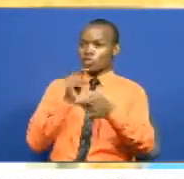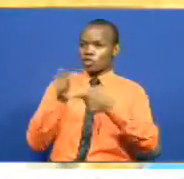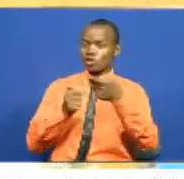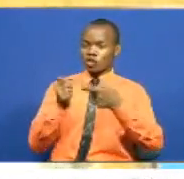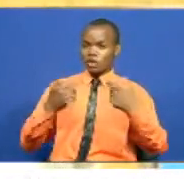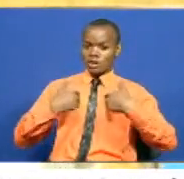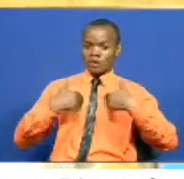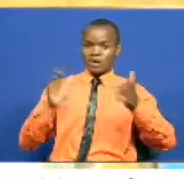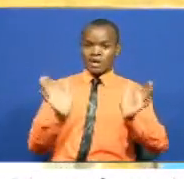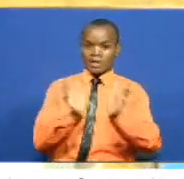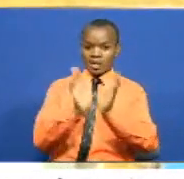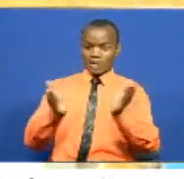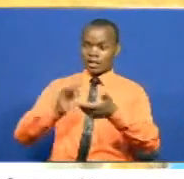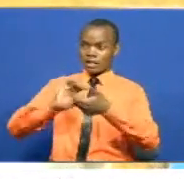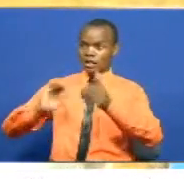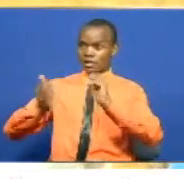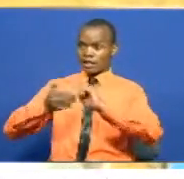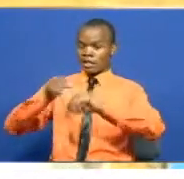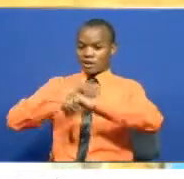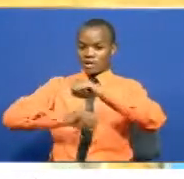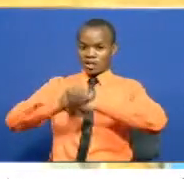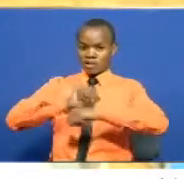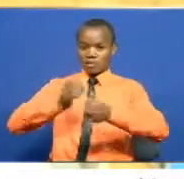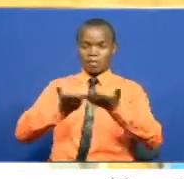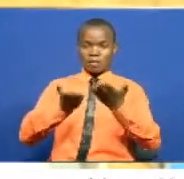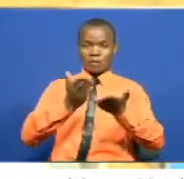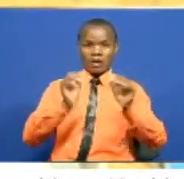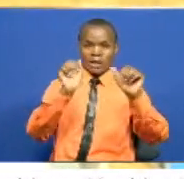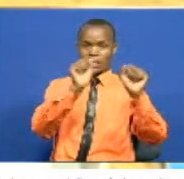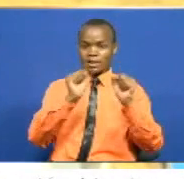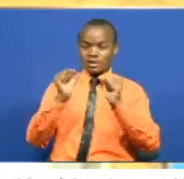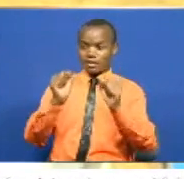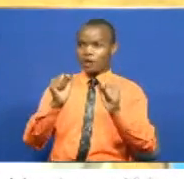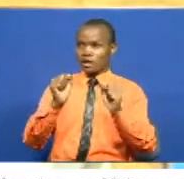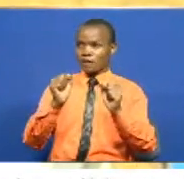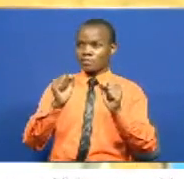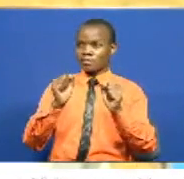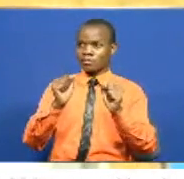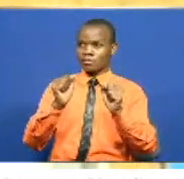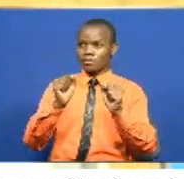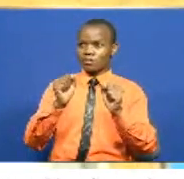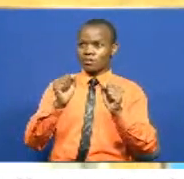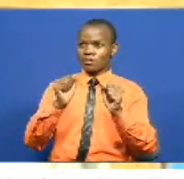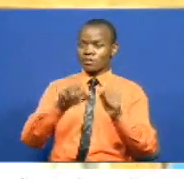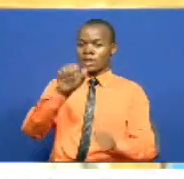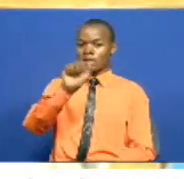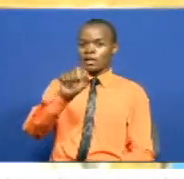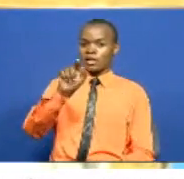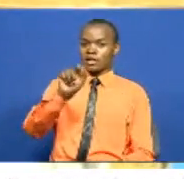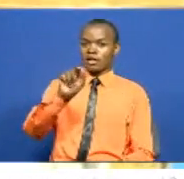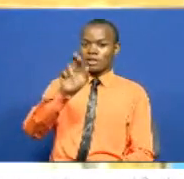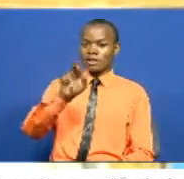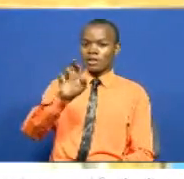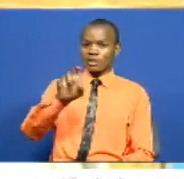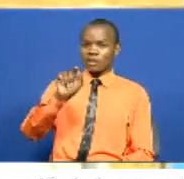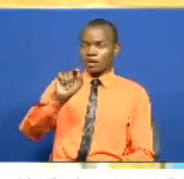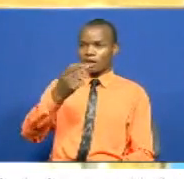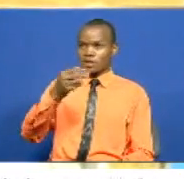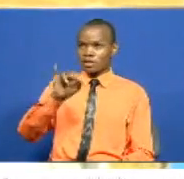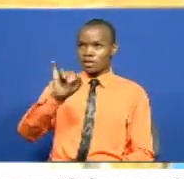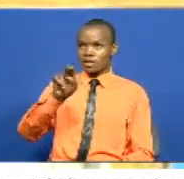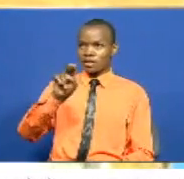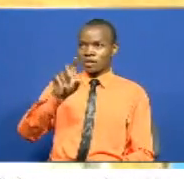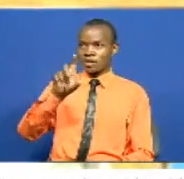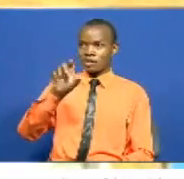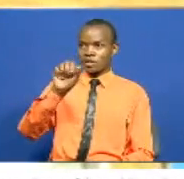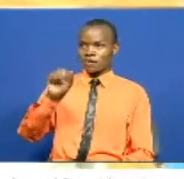athletes to do a lot of like strengthening stretches, using like bottles, three liters on